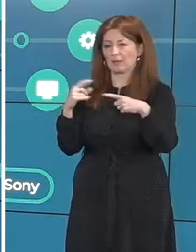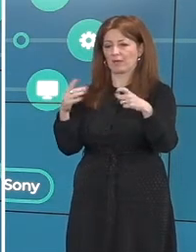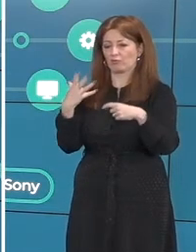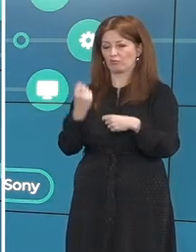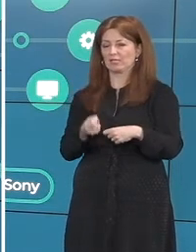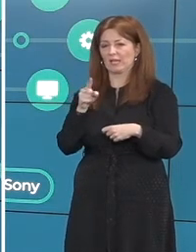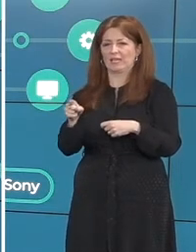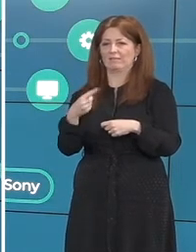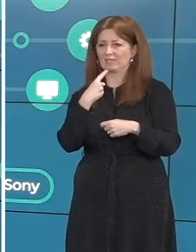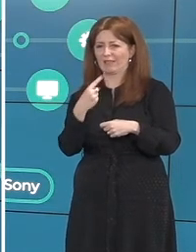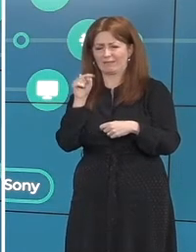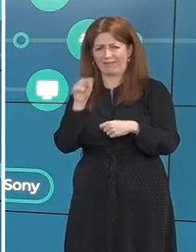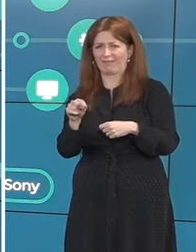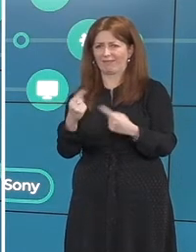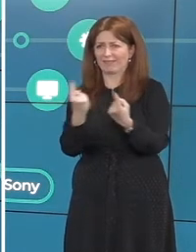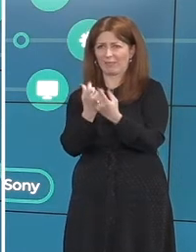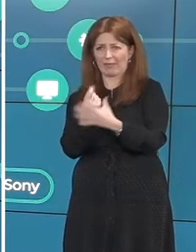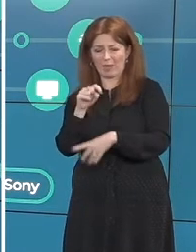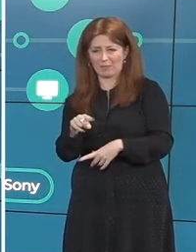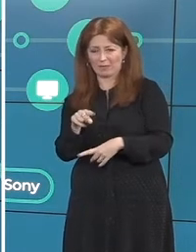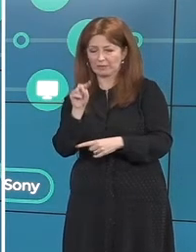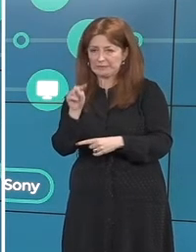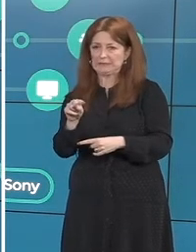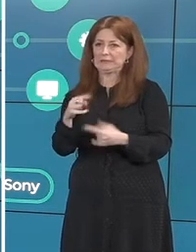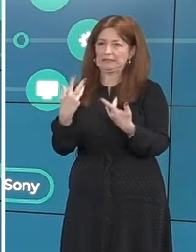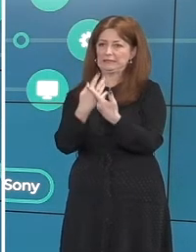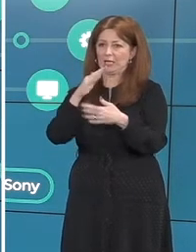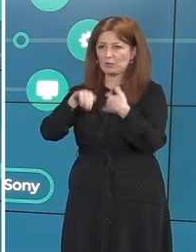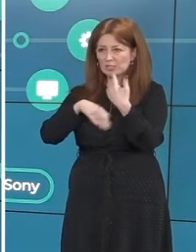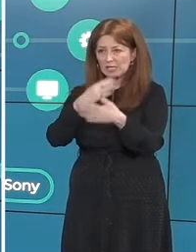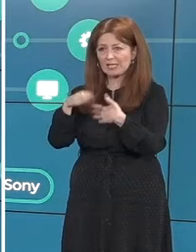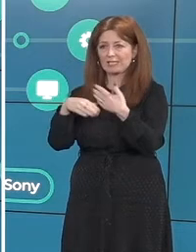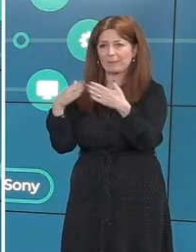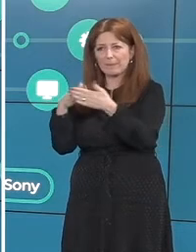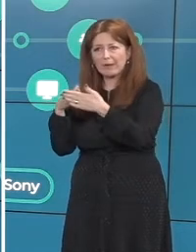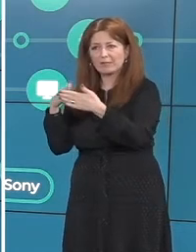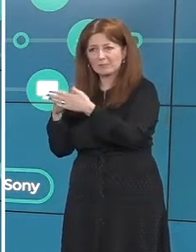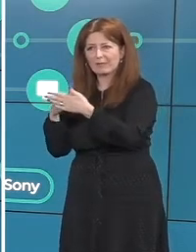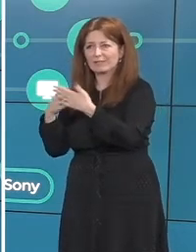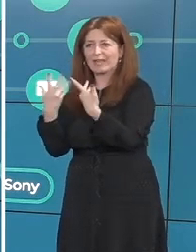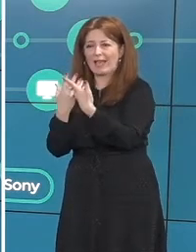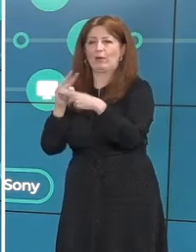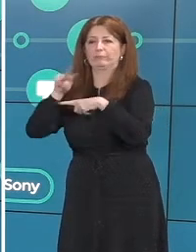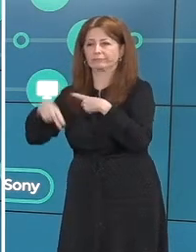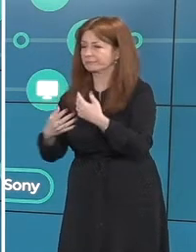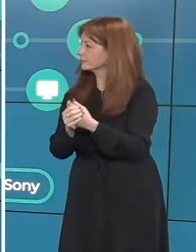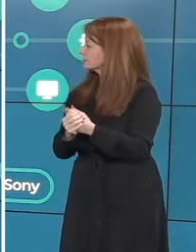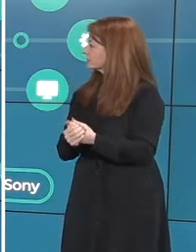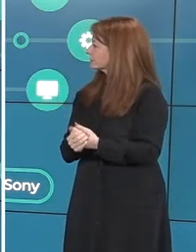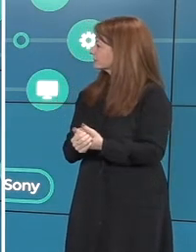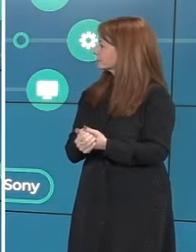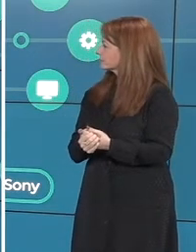happening? How do you make that change, and how do you shift it? And all the hurdles within that. It usually is, usually